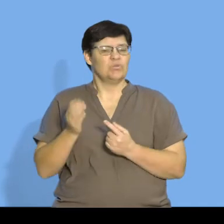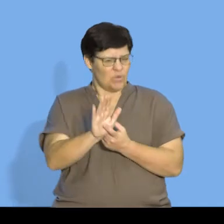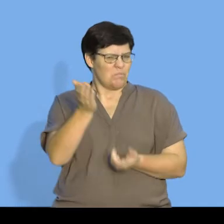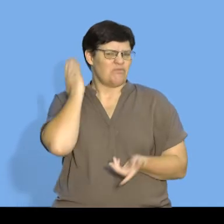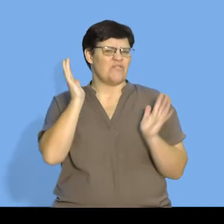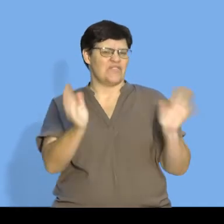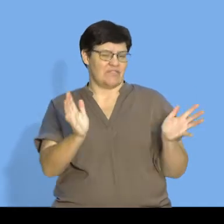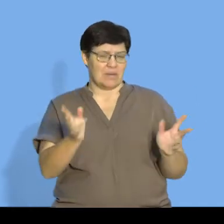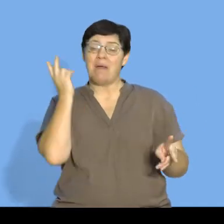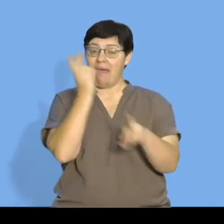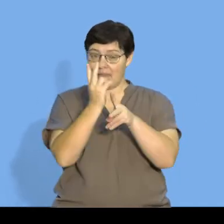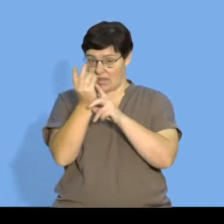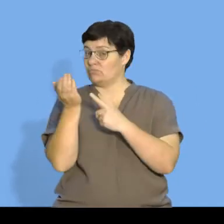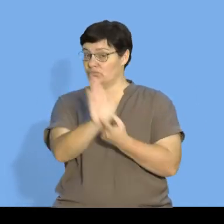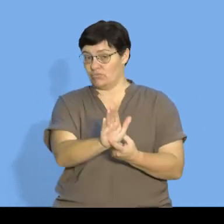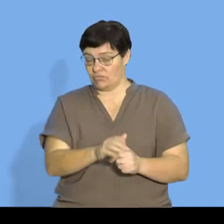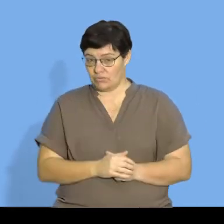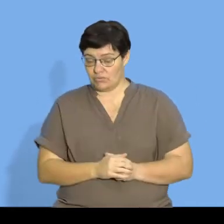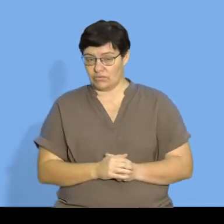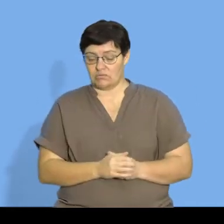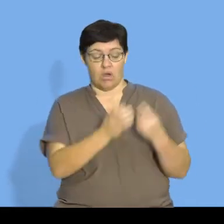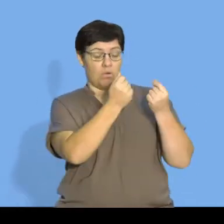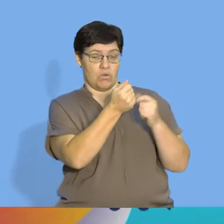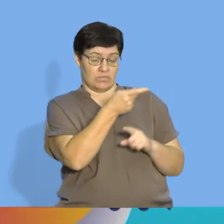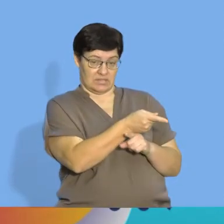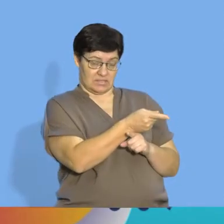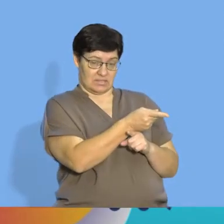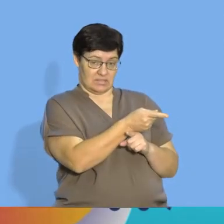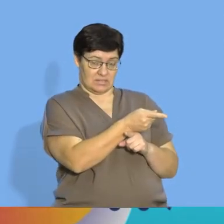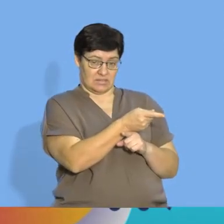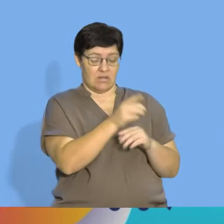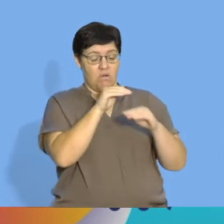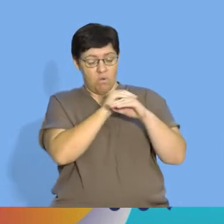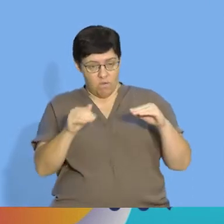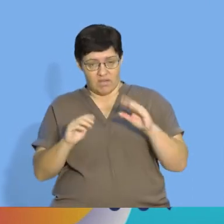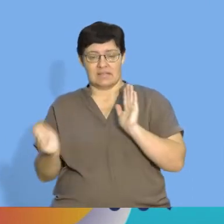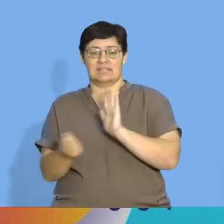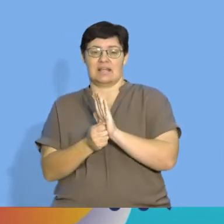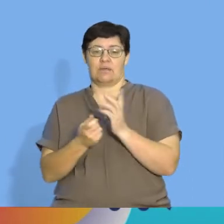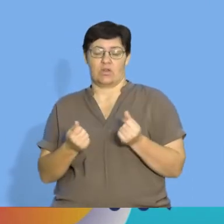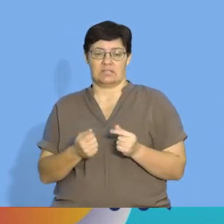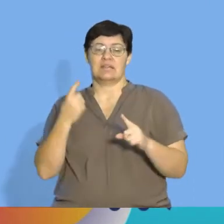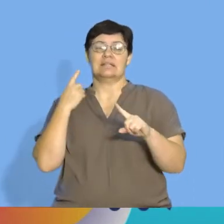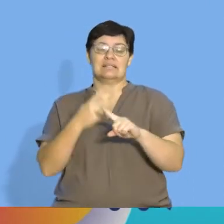before. I'm going to show you again. You take your cost price over your selling price times your actual selling